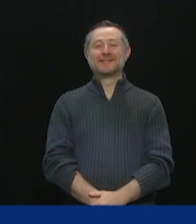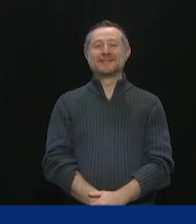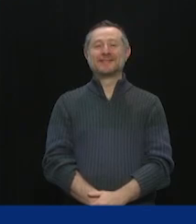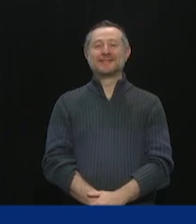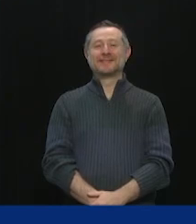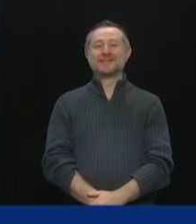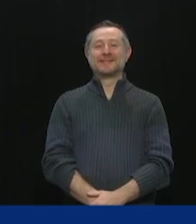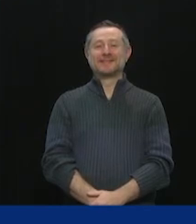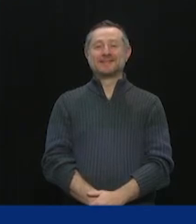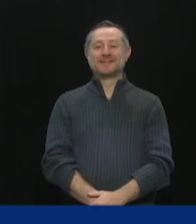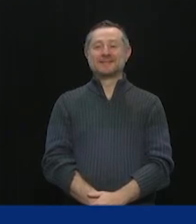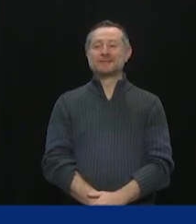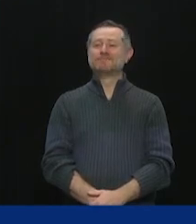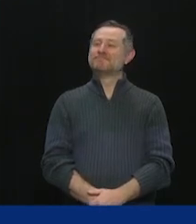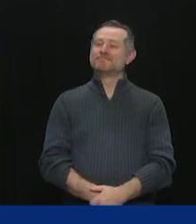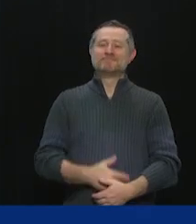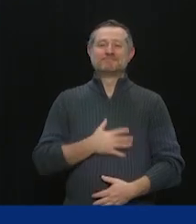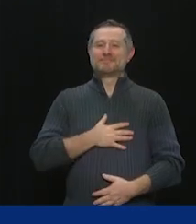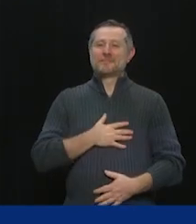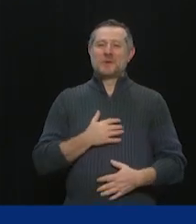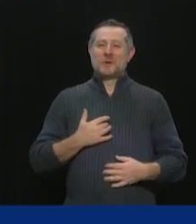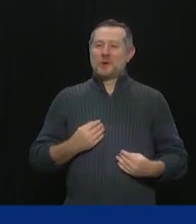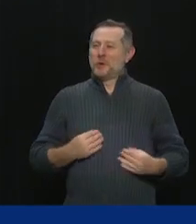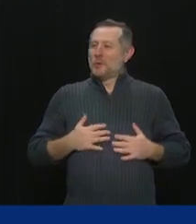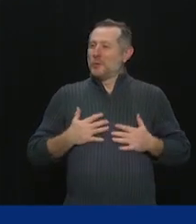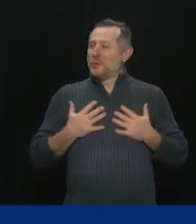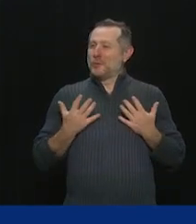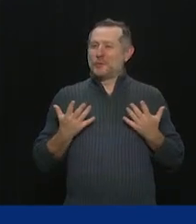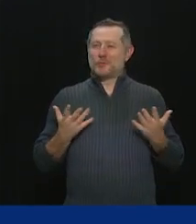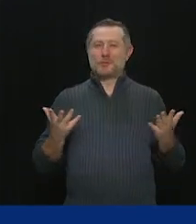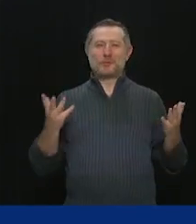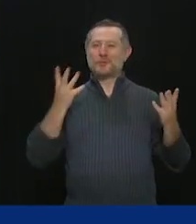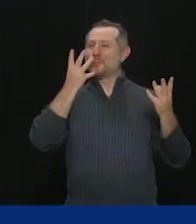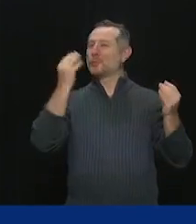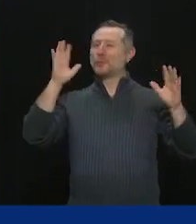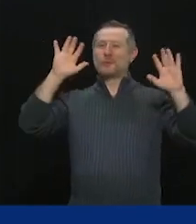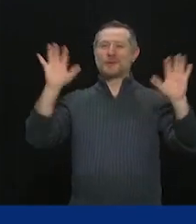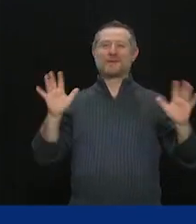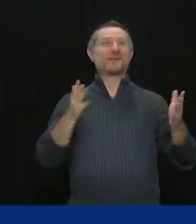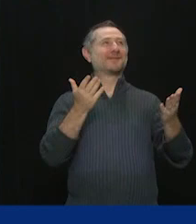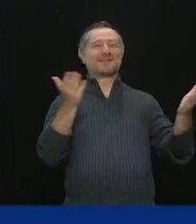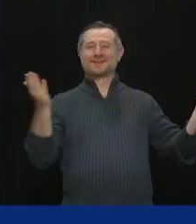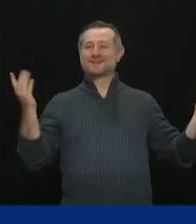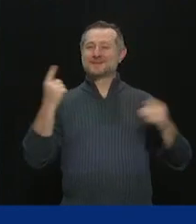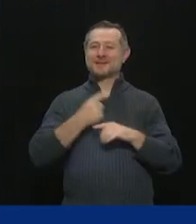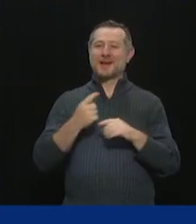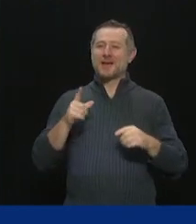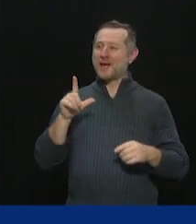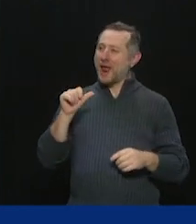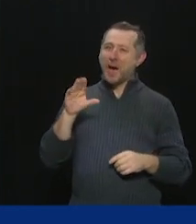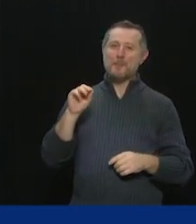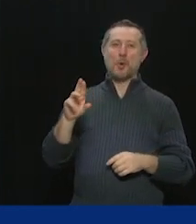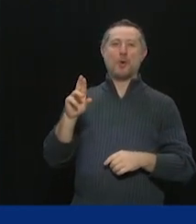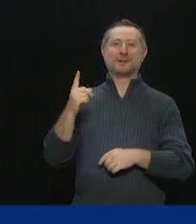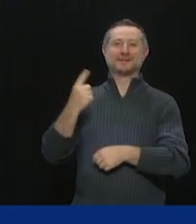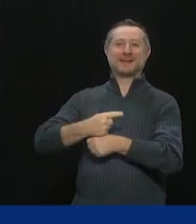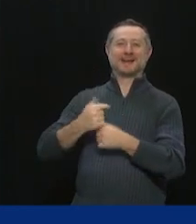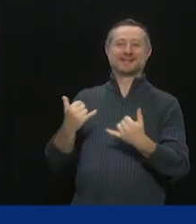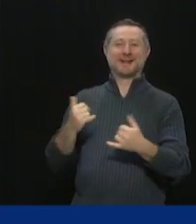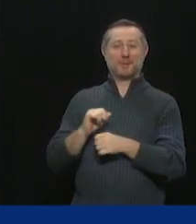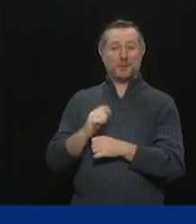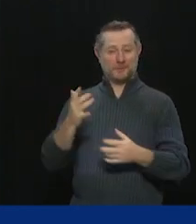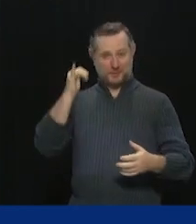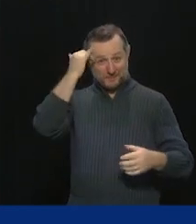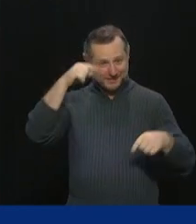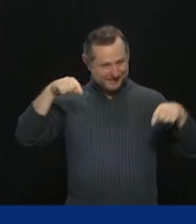This just warms my heart. And on this spectacularly beautiful Labor Day in September in Buffalo, New York, as